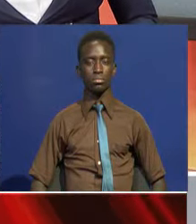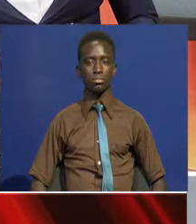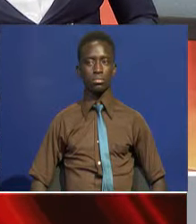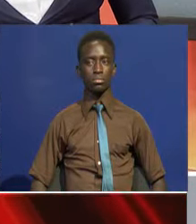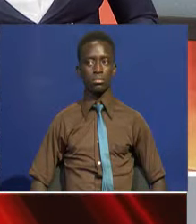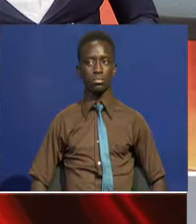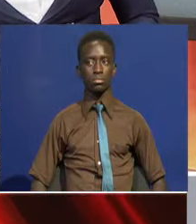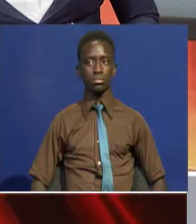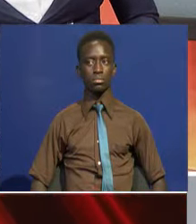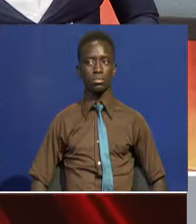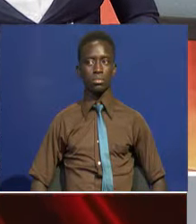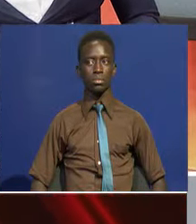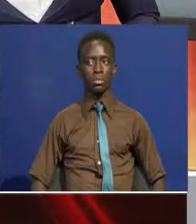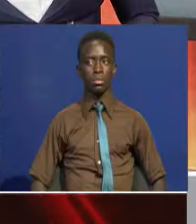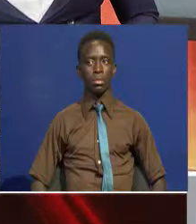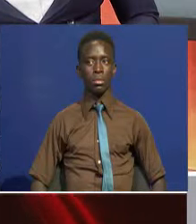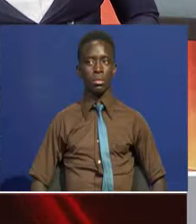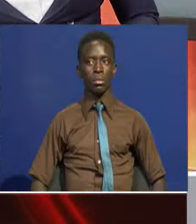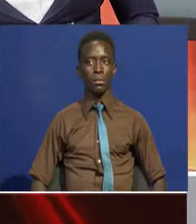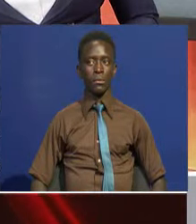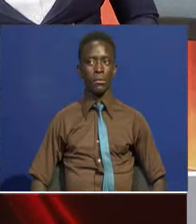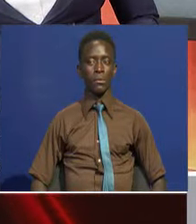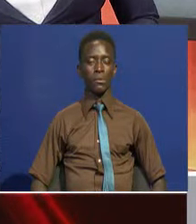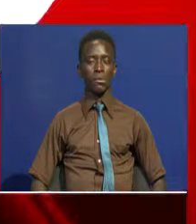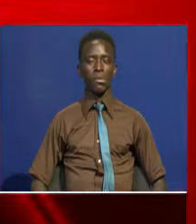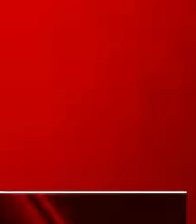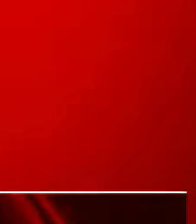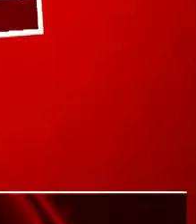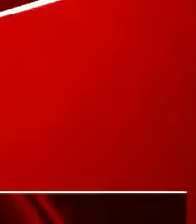And you also confirm that